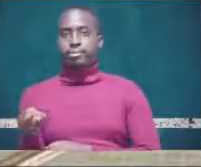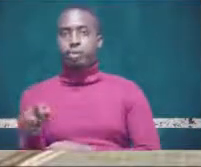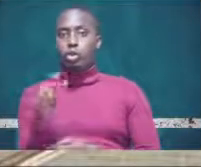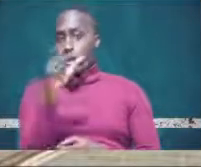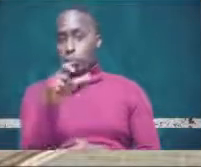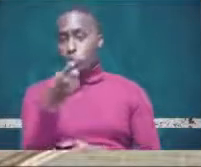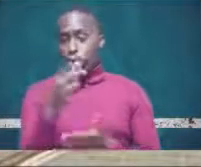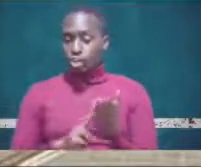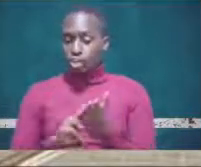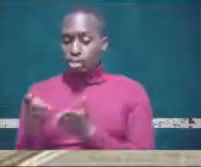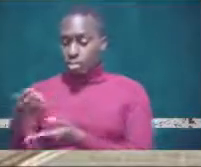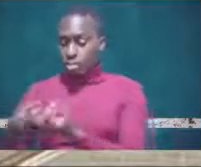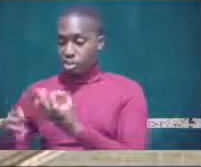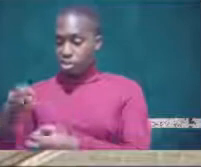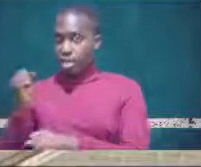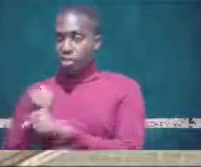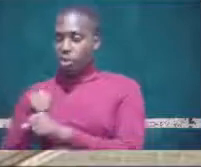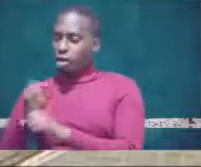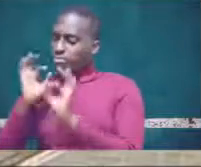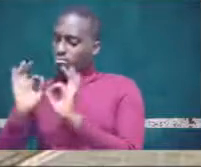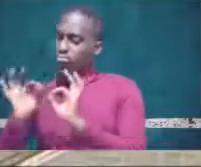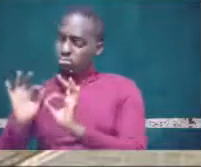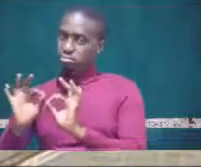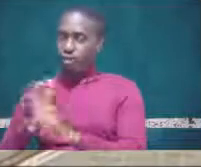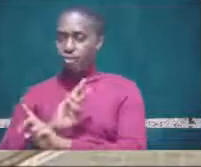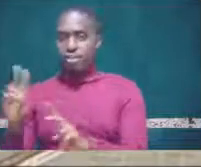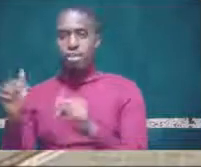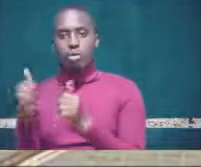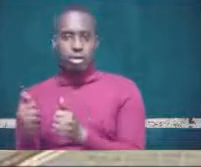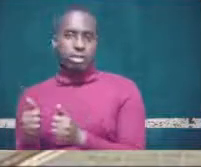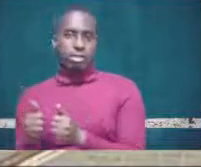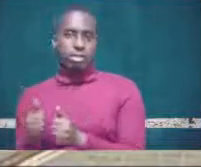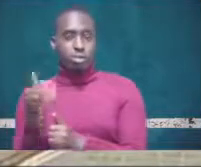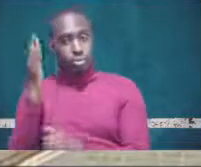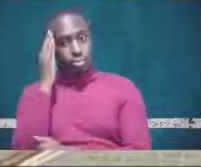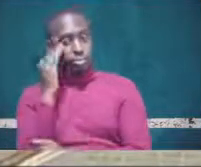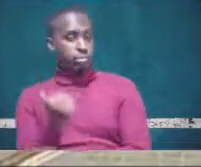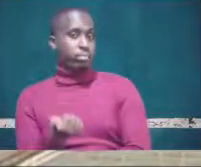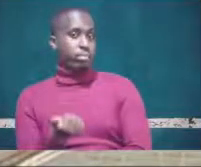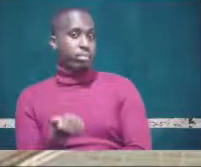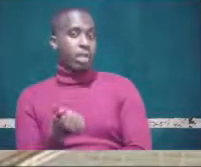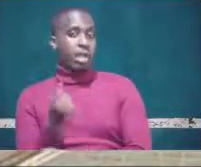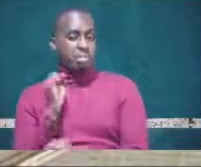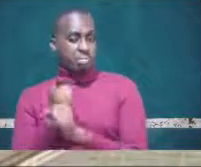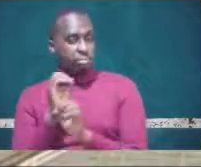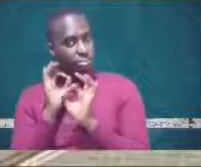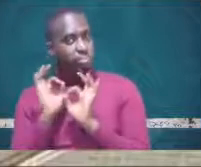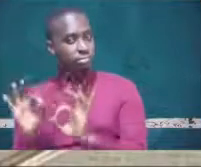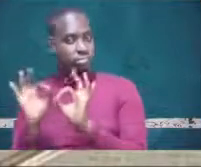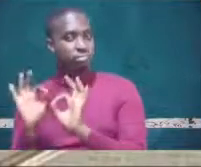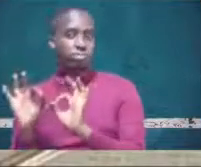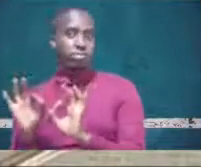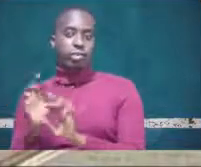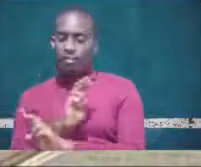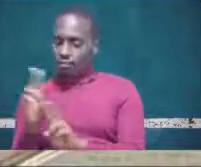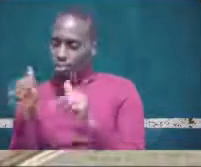one using machine here, it will do it perfectly or very well. You have to know that. It will do it perfectly